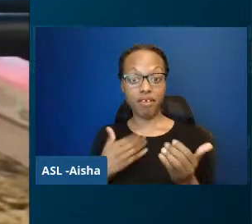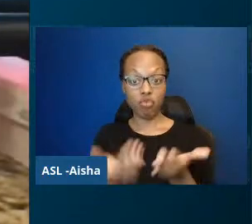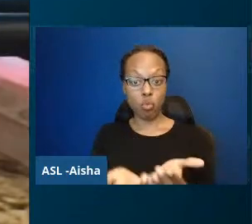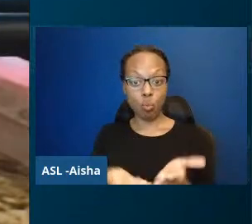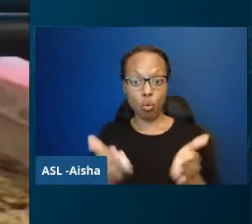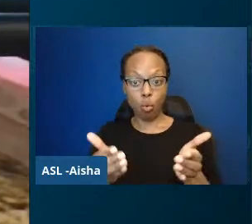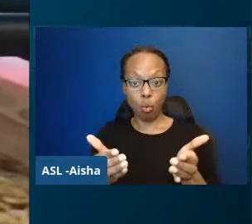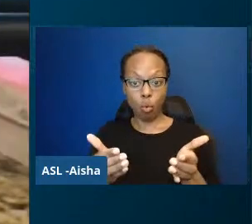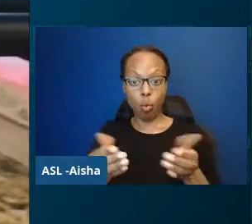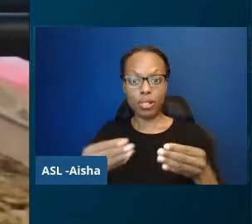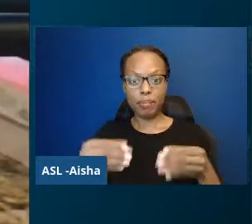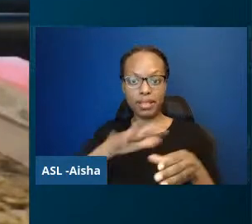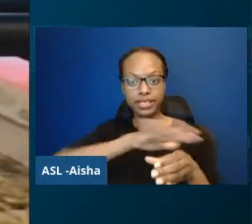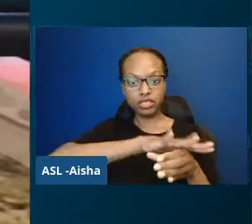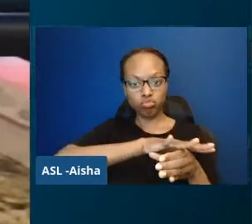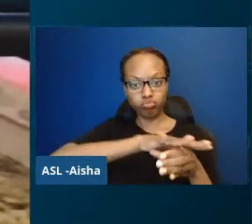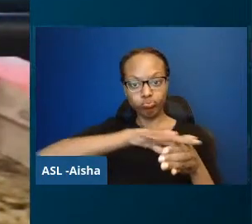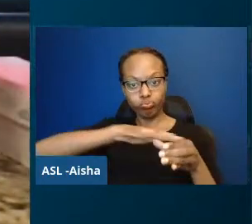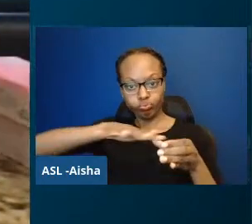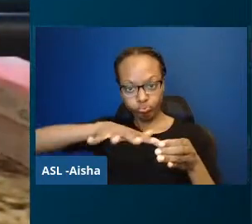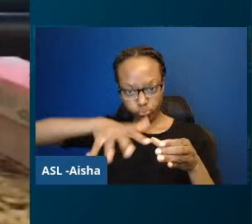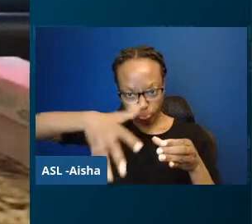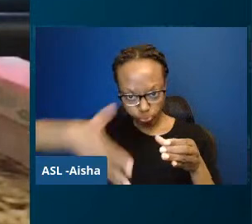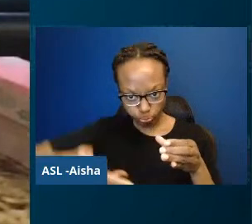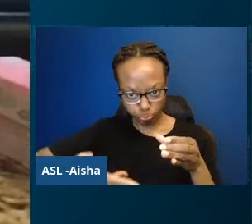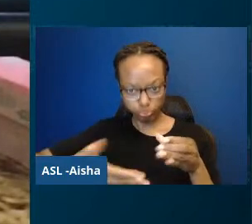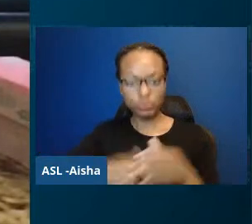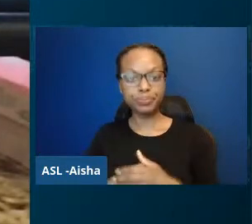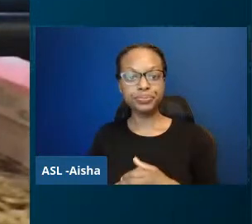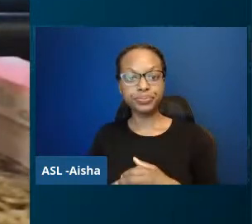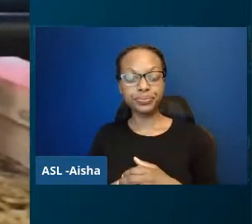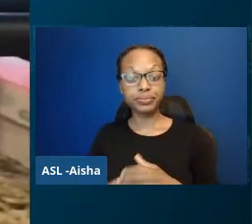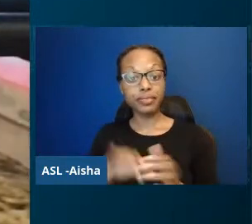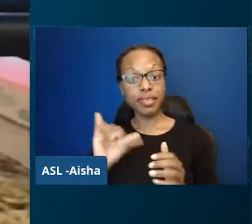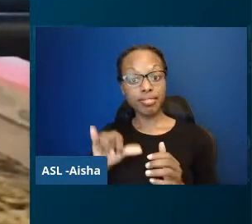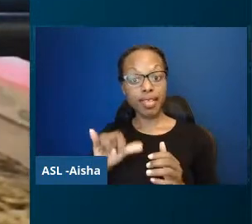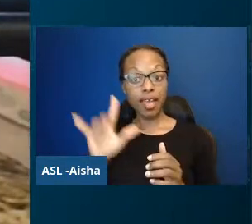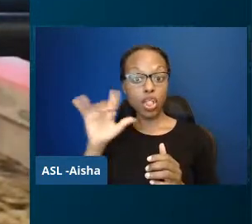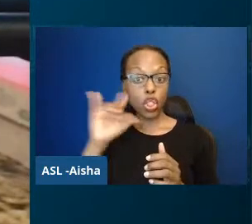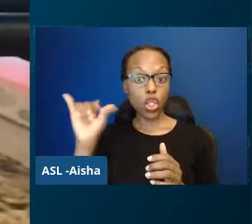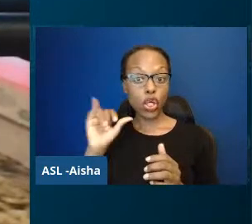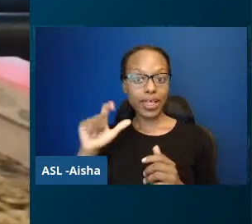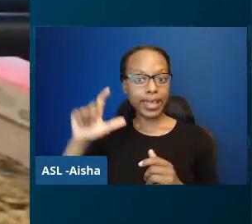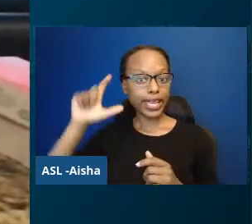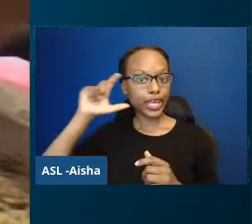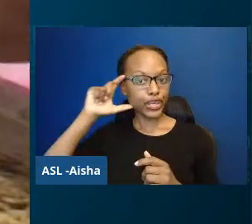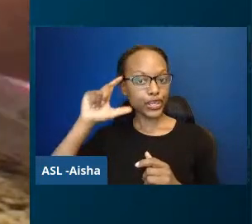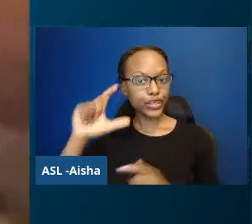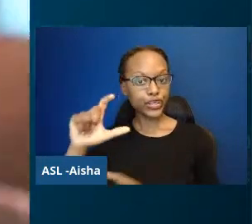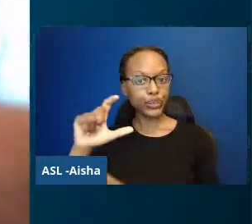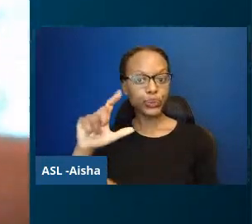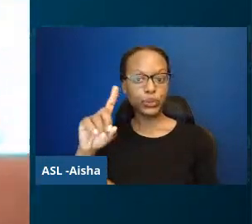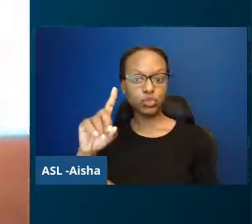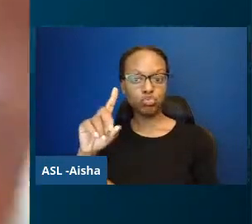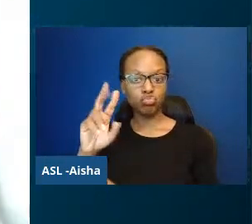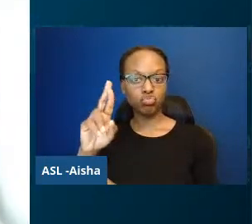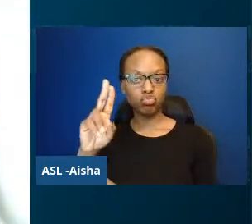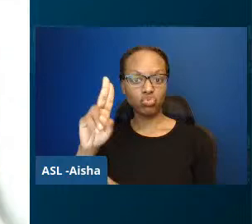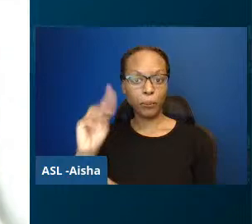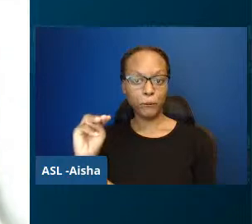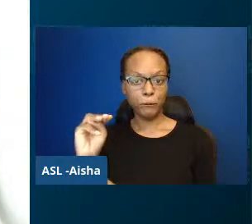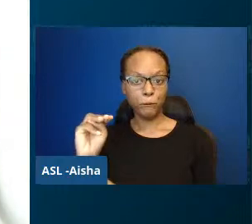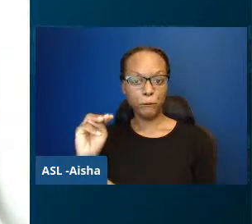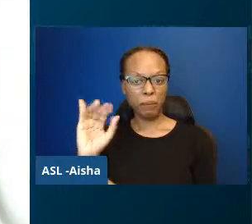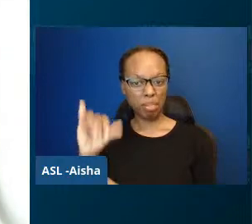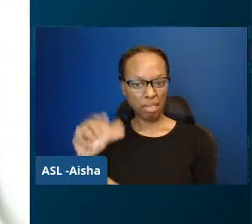and our plastic wrap. And so this is again modeling our eardrum. Our eardrum is basically just a